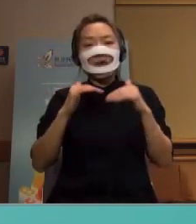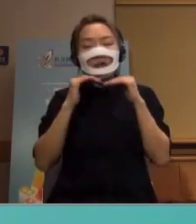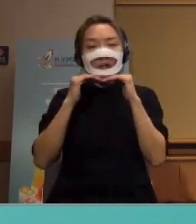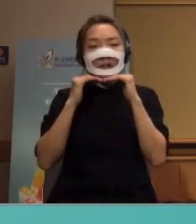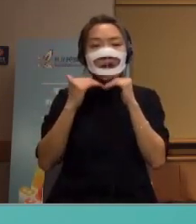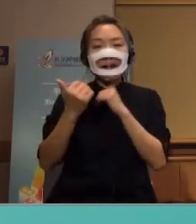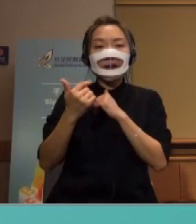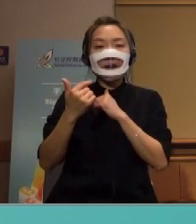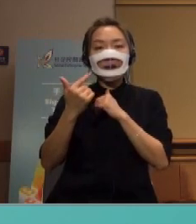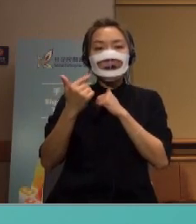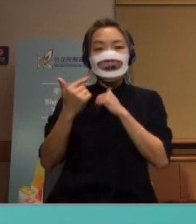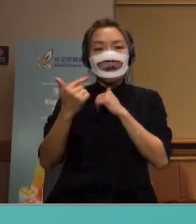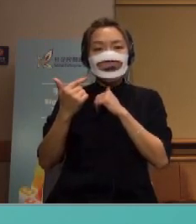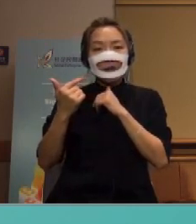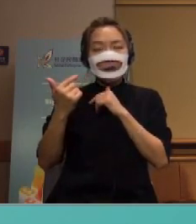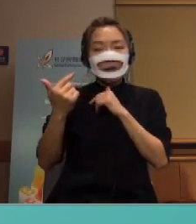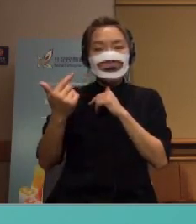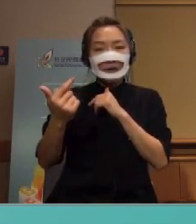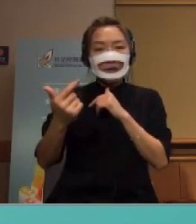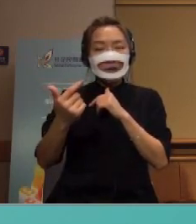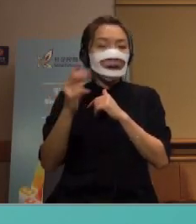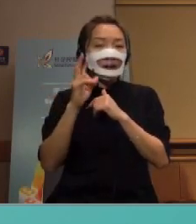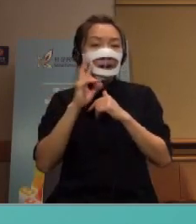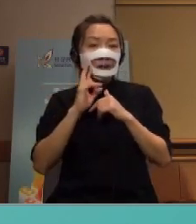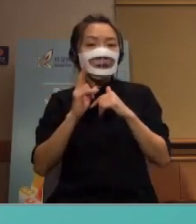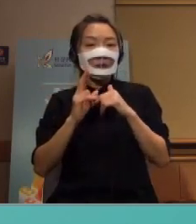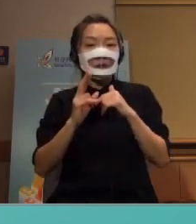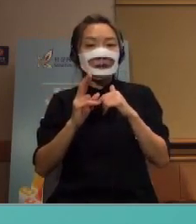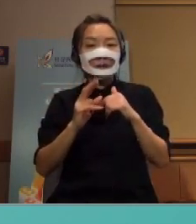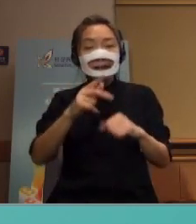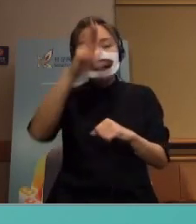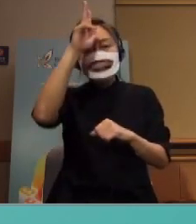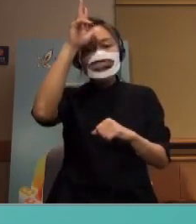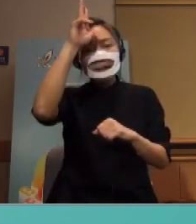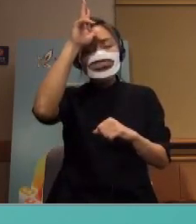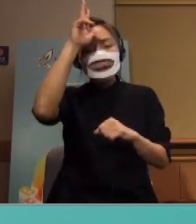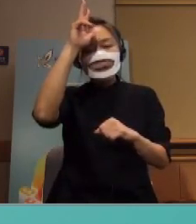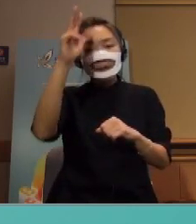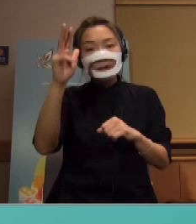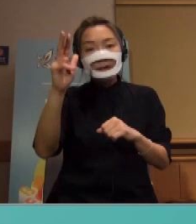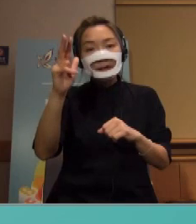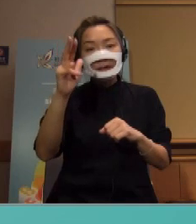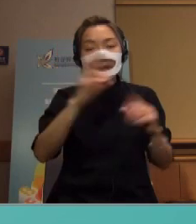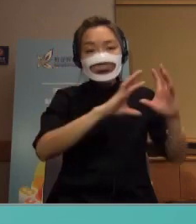infrastructure for example, some government parties. We also have some example afterwards.